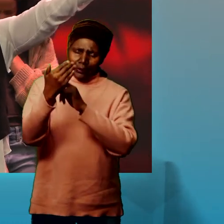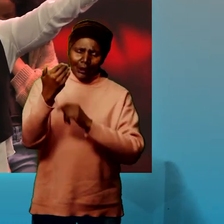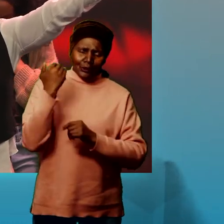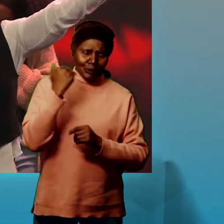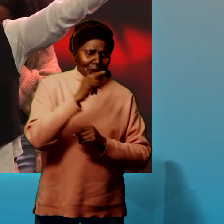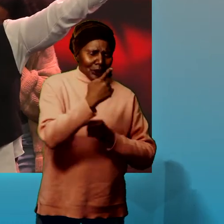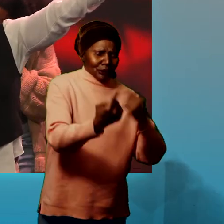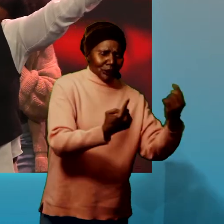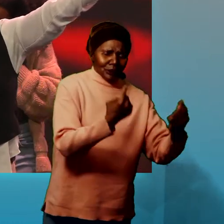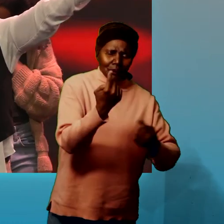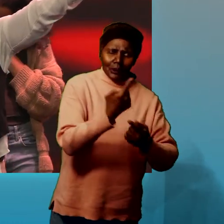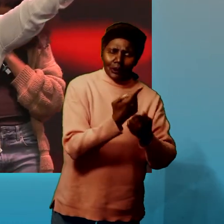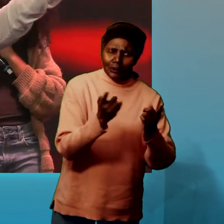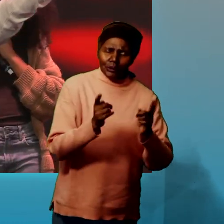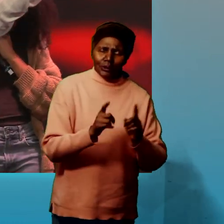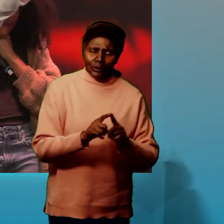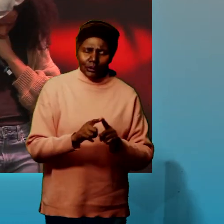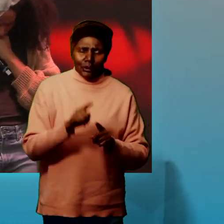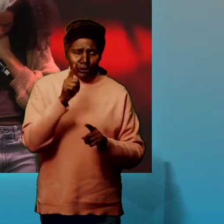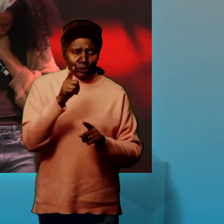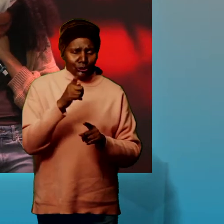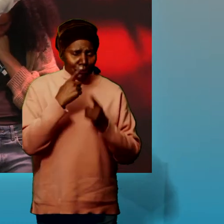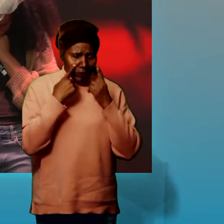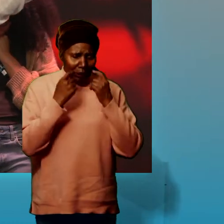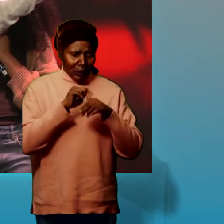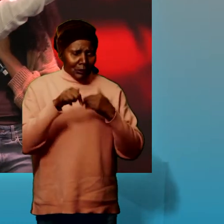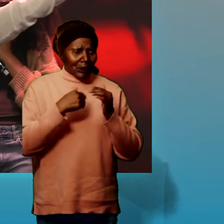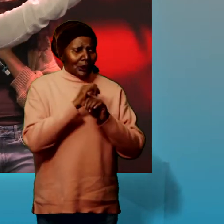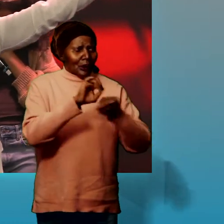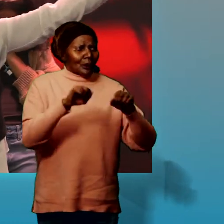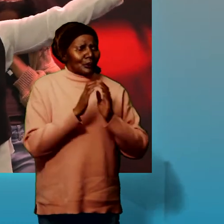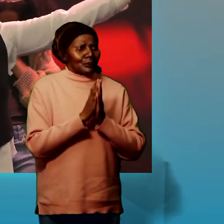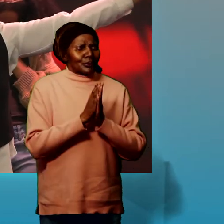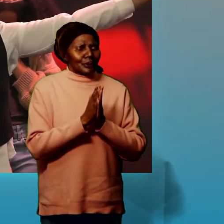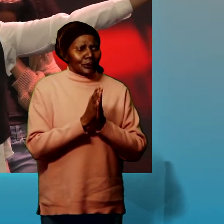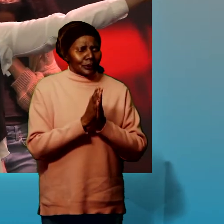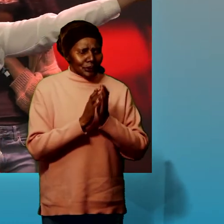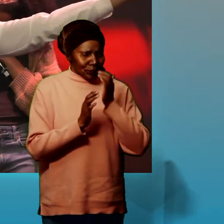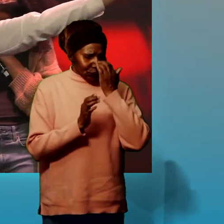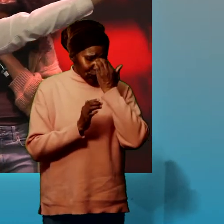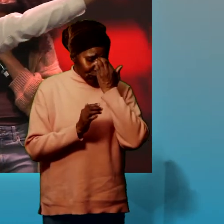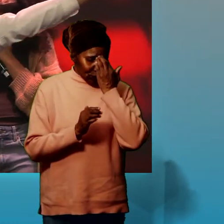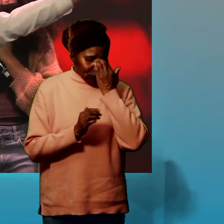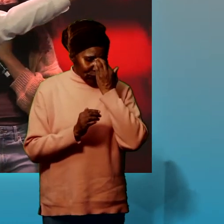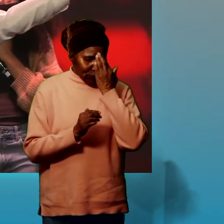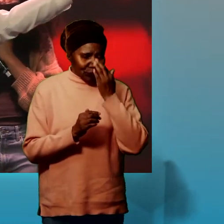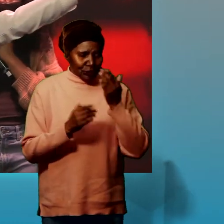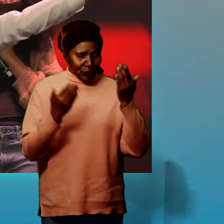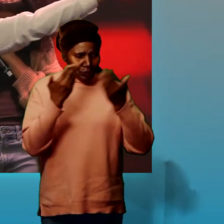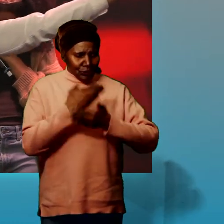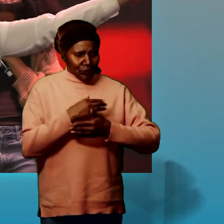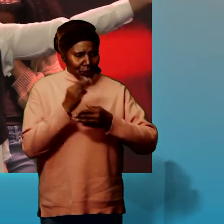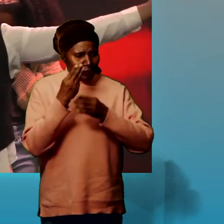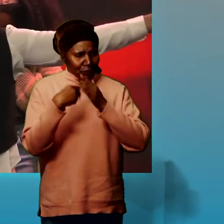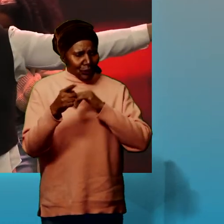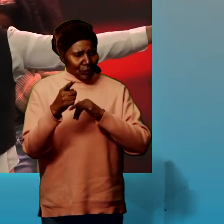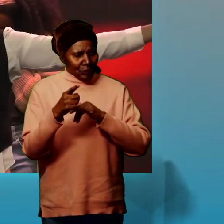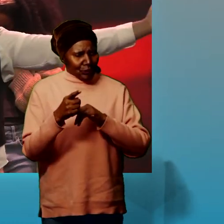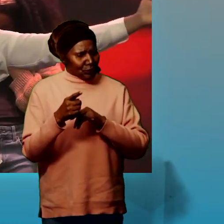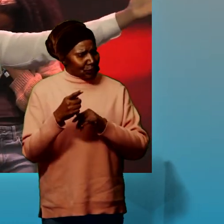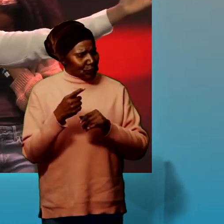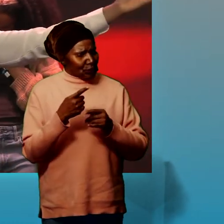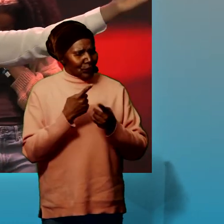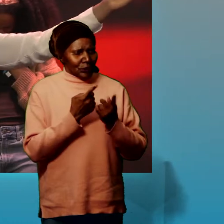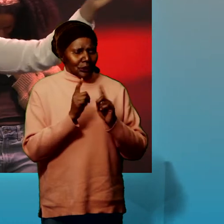that you care about the prayers of the saints. Lord, when we gather here, you're pleased. And so tonight, Lord God, we say, would you have your